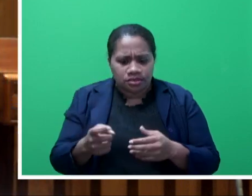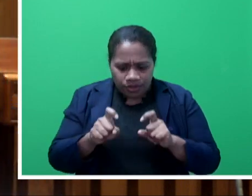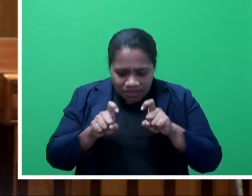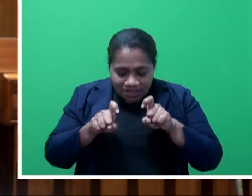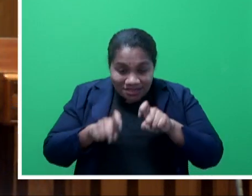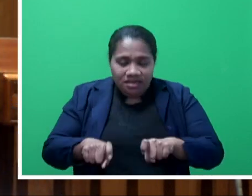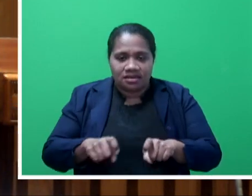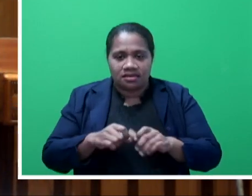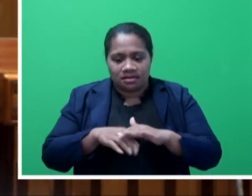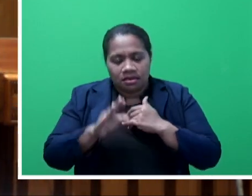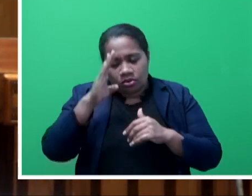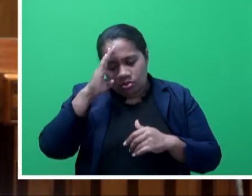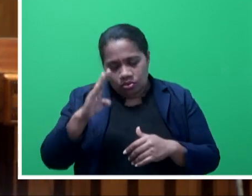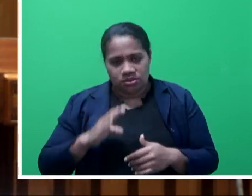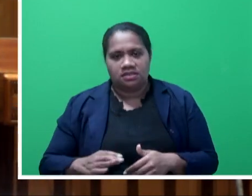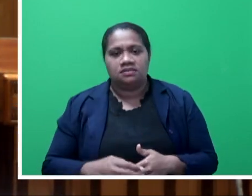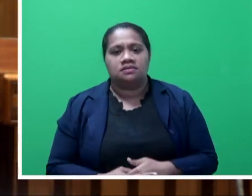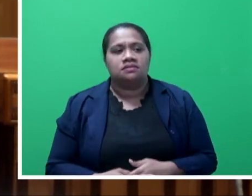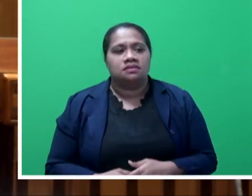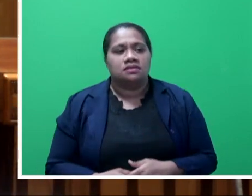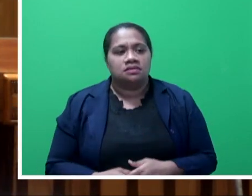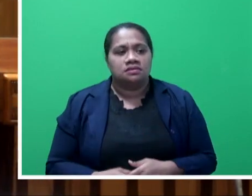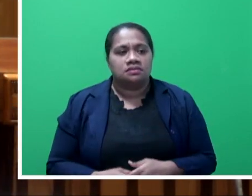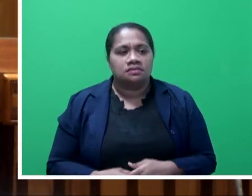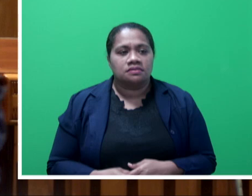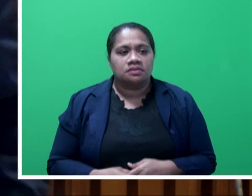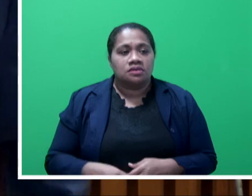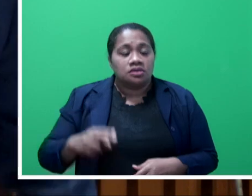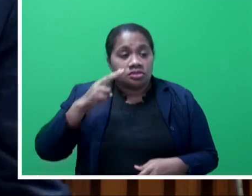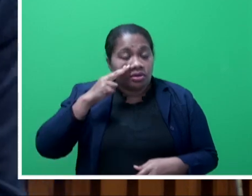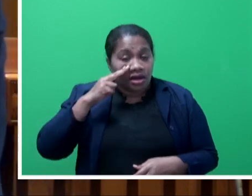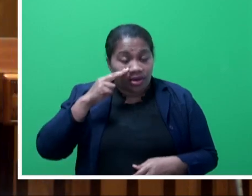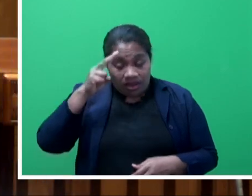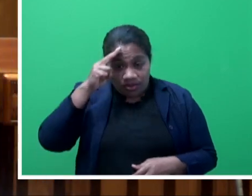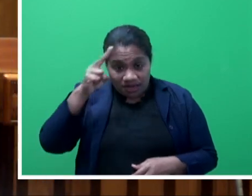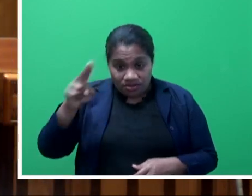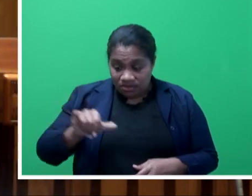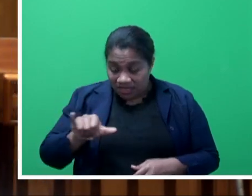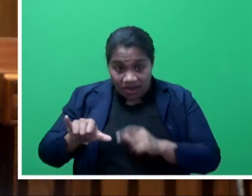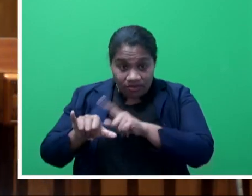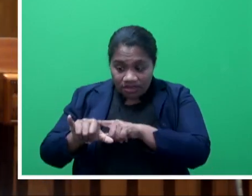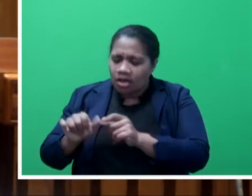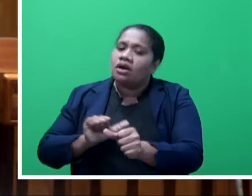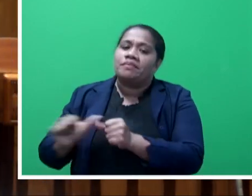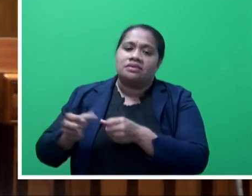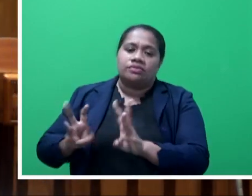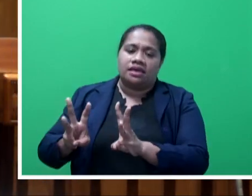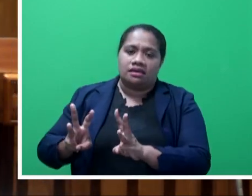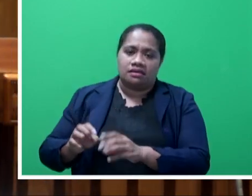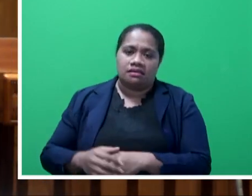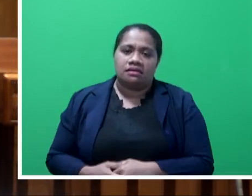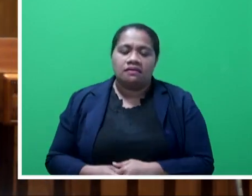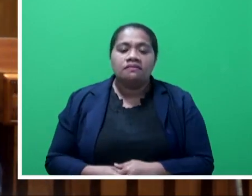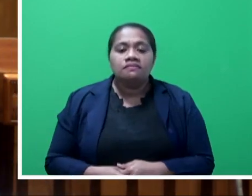itself. And national carriers is one of the best ways of attracting that. Mr. Speaker, sir,